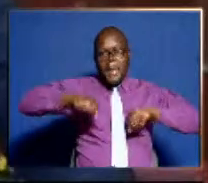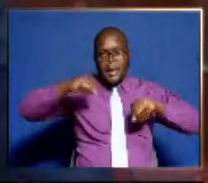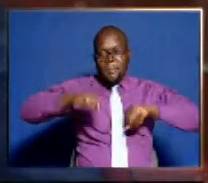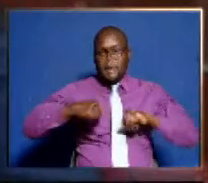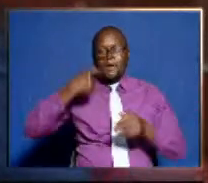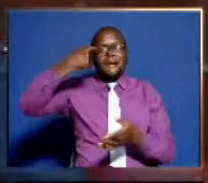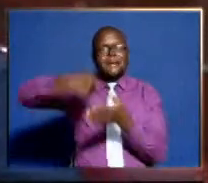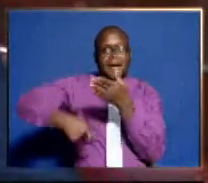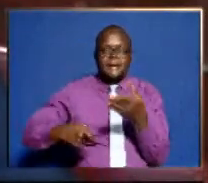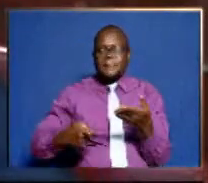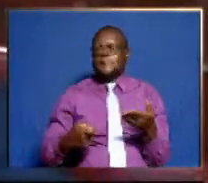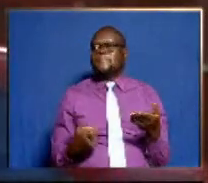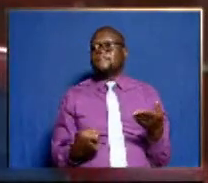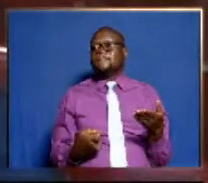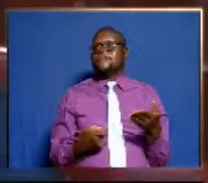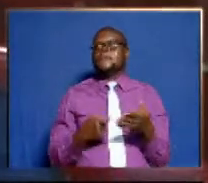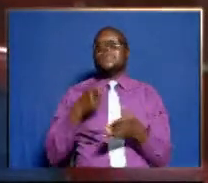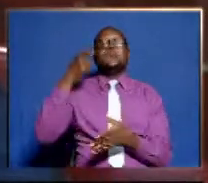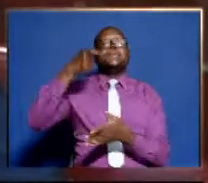tax